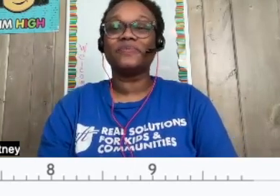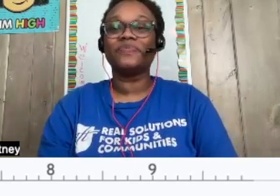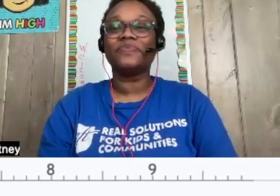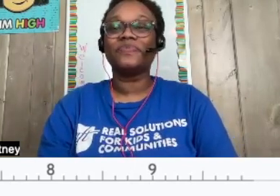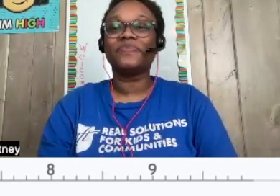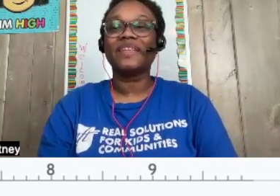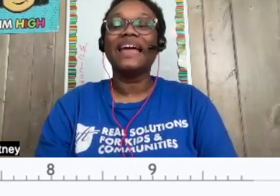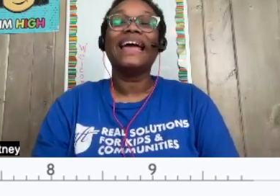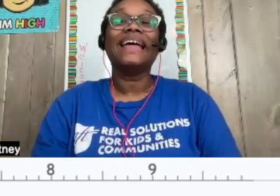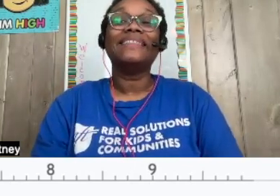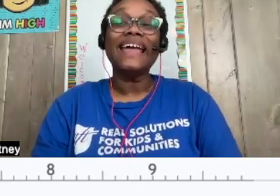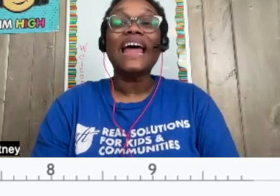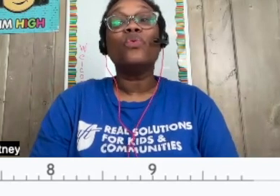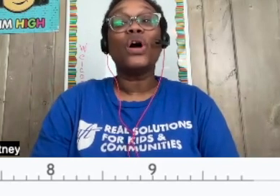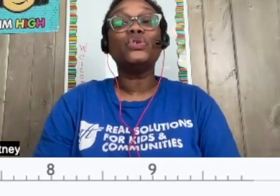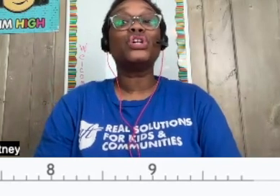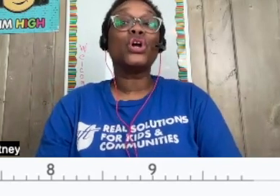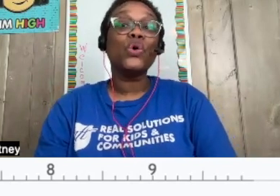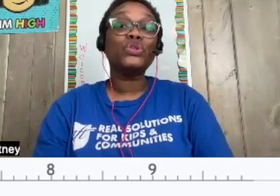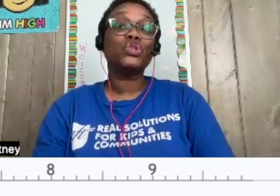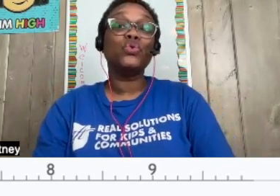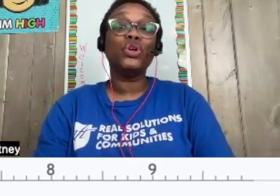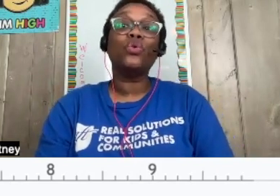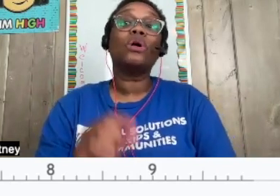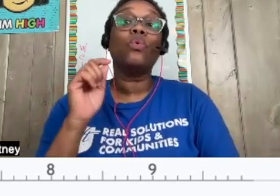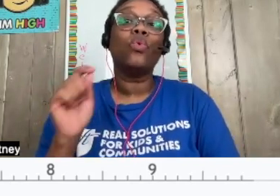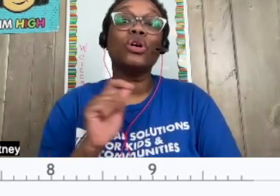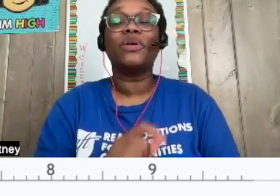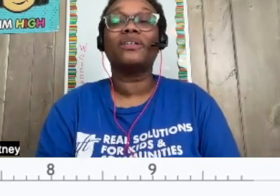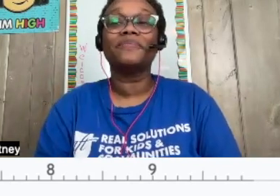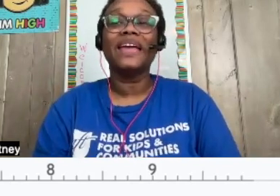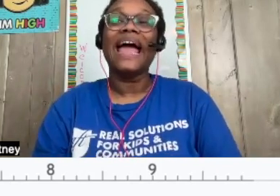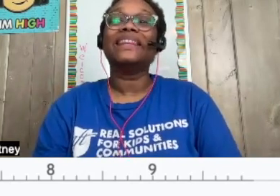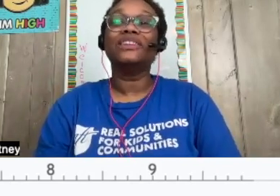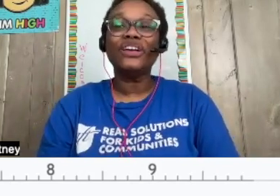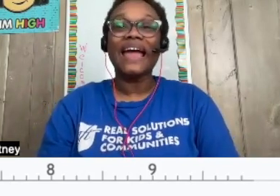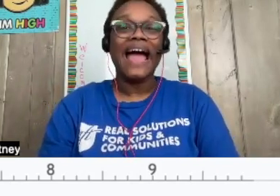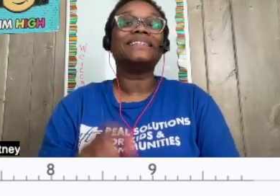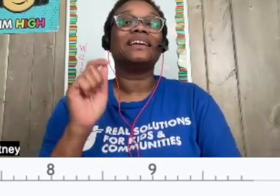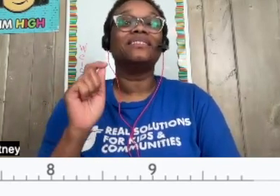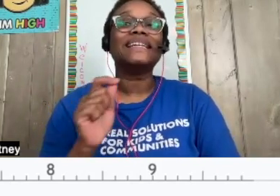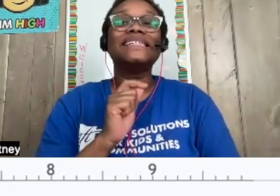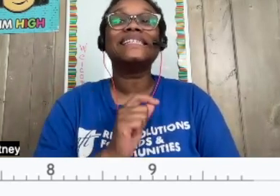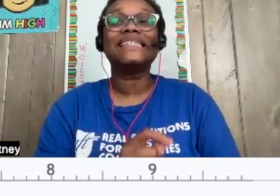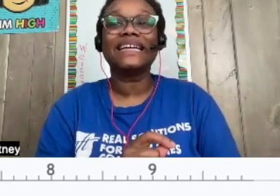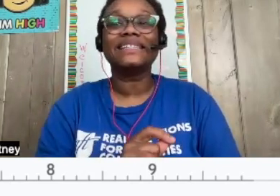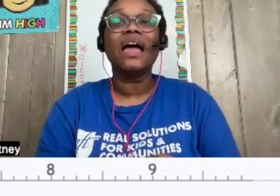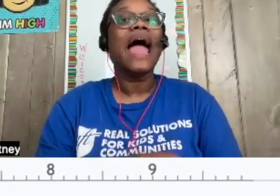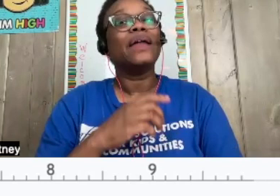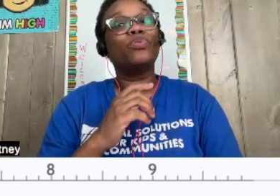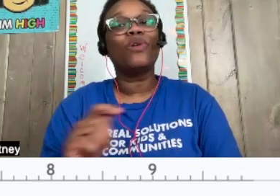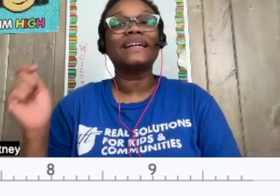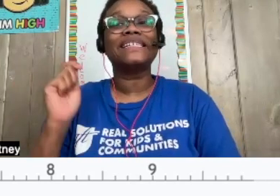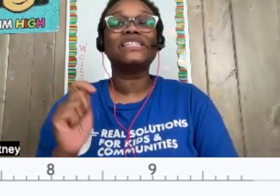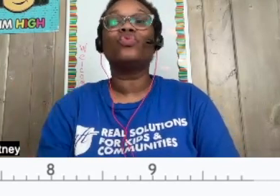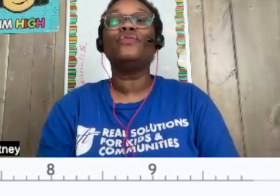songs. Then I want you to go to your workbook and look at lesson 6